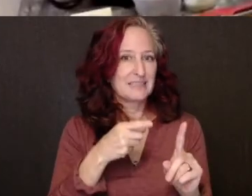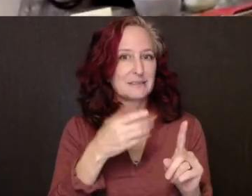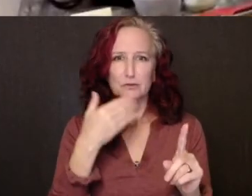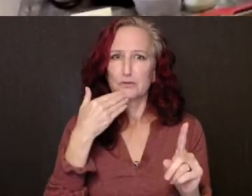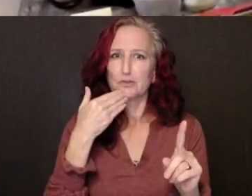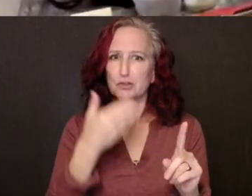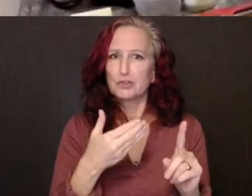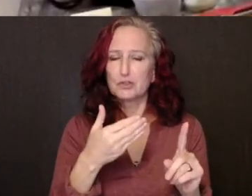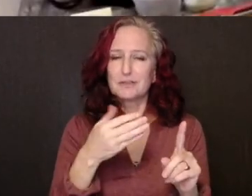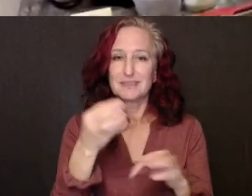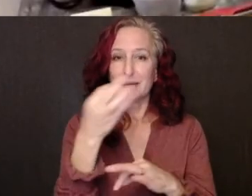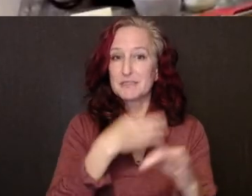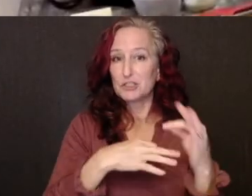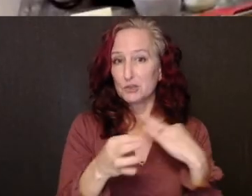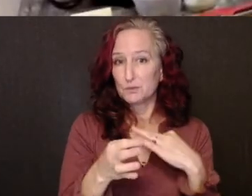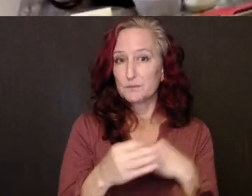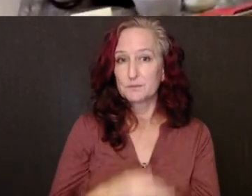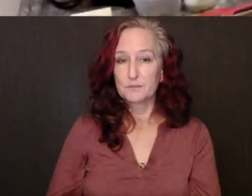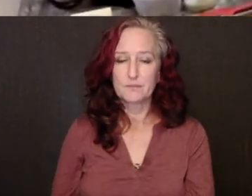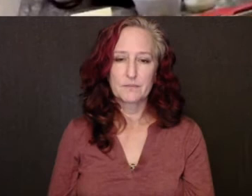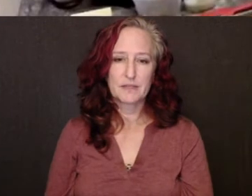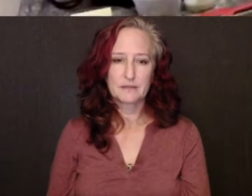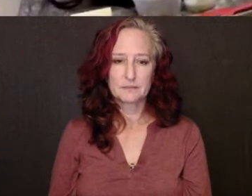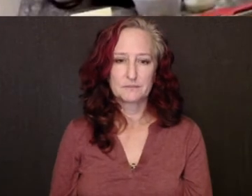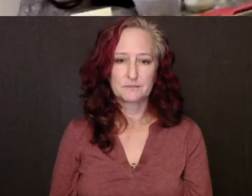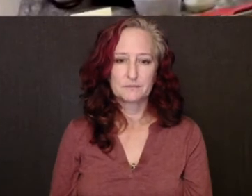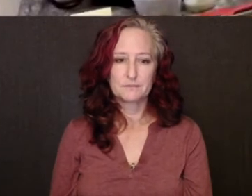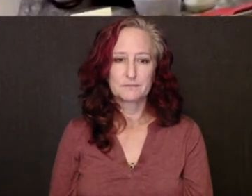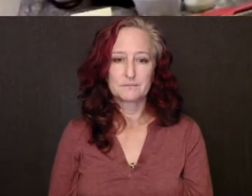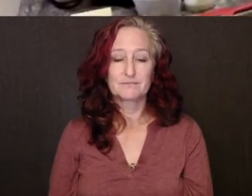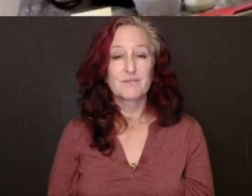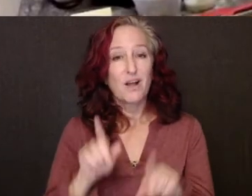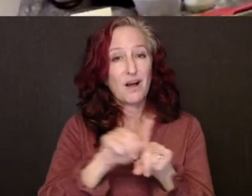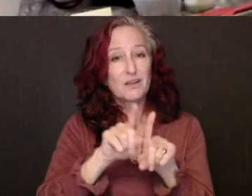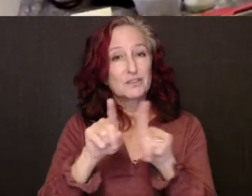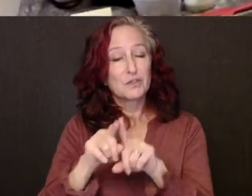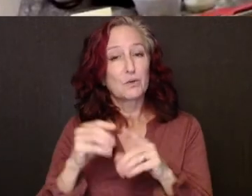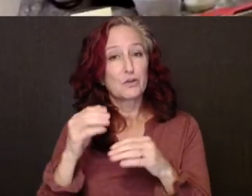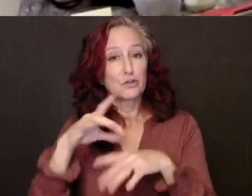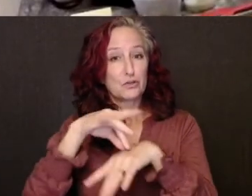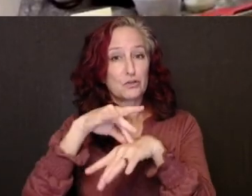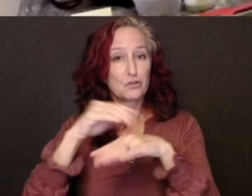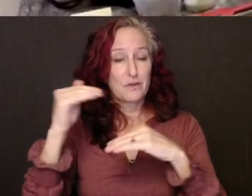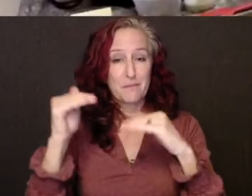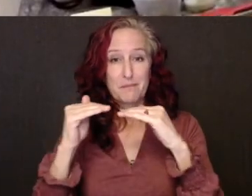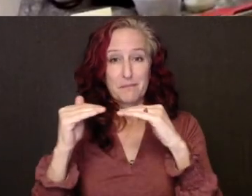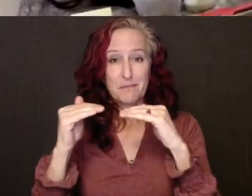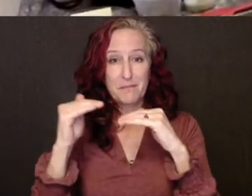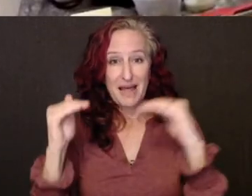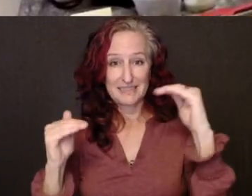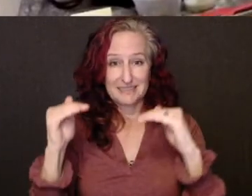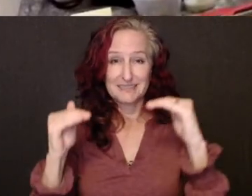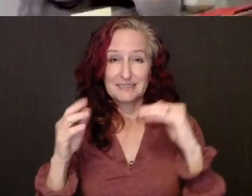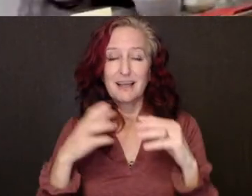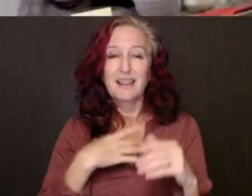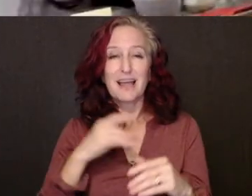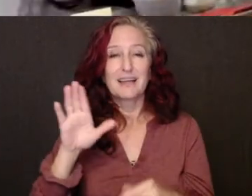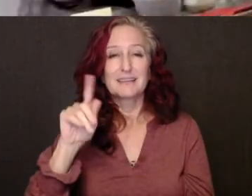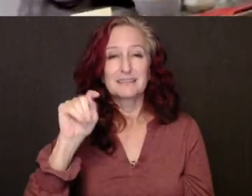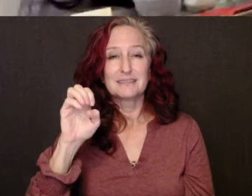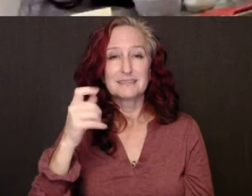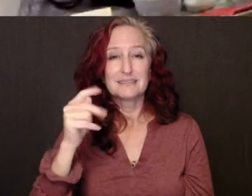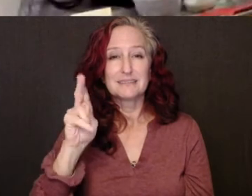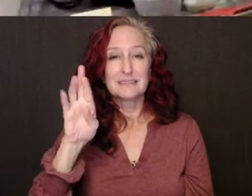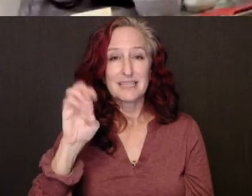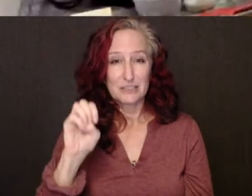so there are a lot of nut allergies, which is why we don't use the Miyokos. But